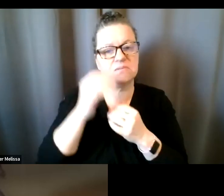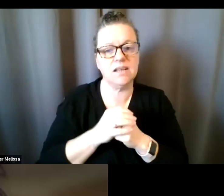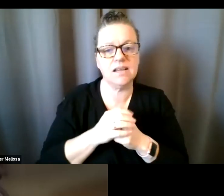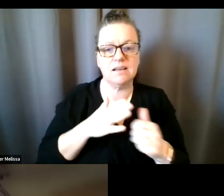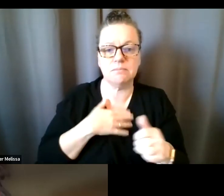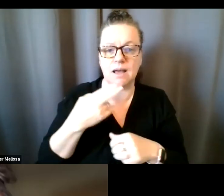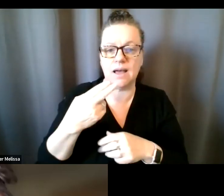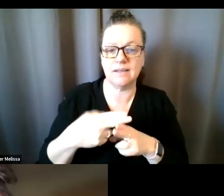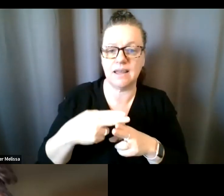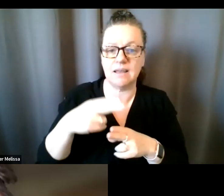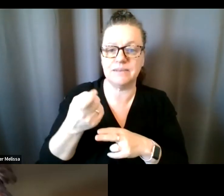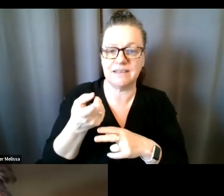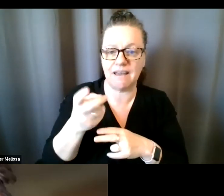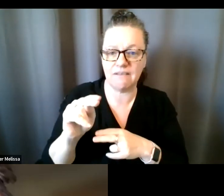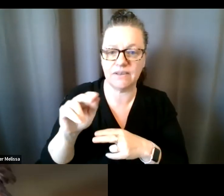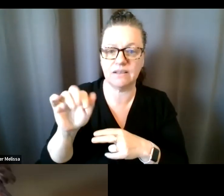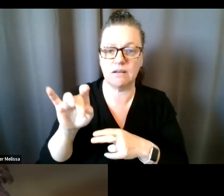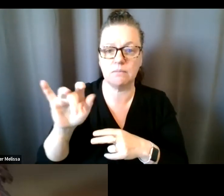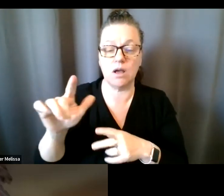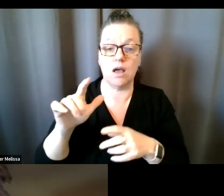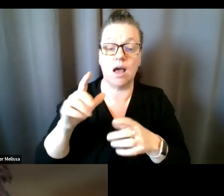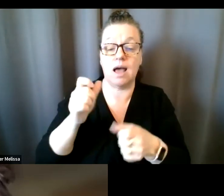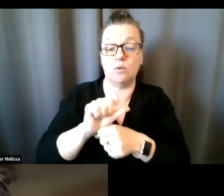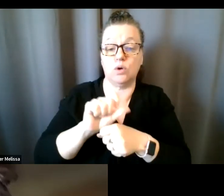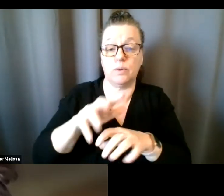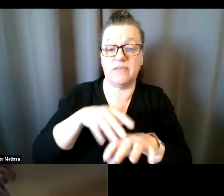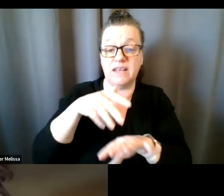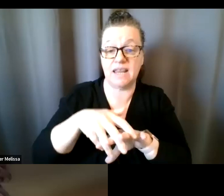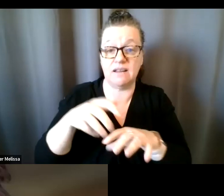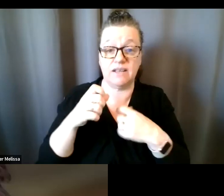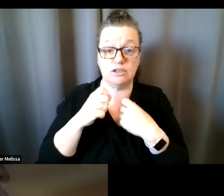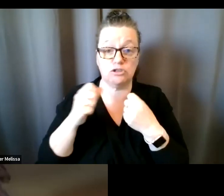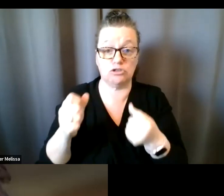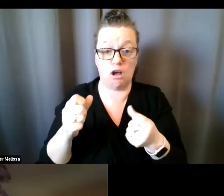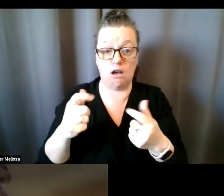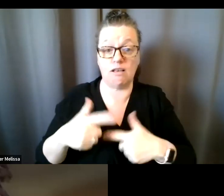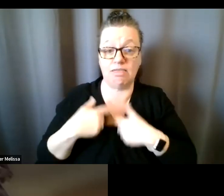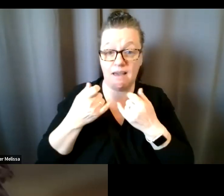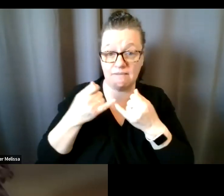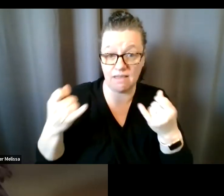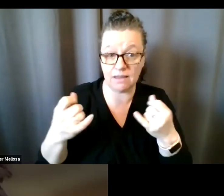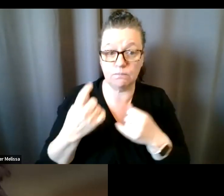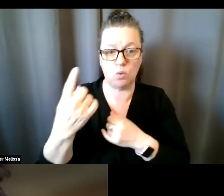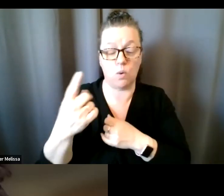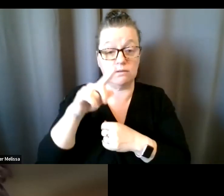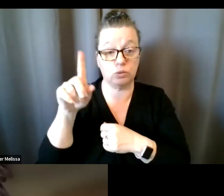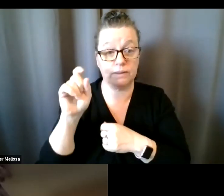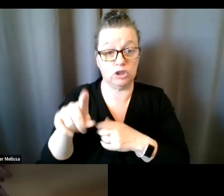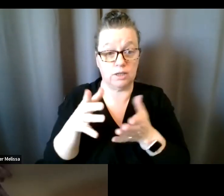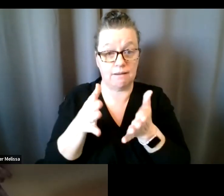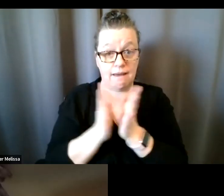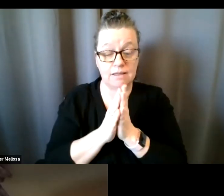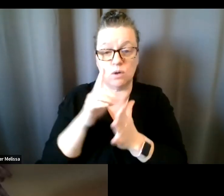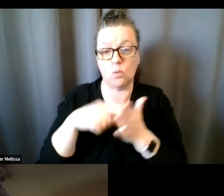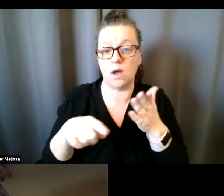name is Heaven Arbuckle. I work with the Native and Strong Lifeline. I am a shift lead. One of the questions that were asked in this prompt were, what